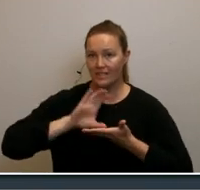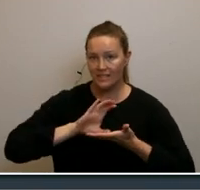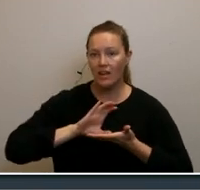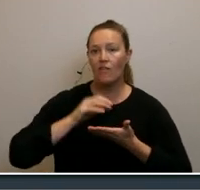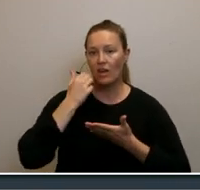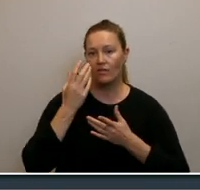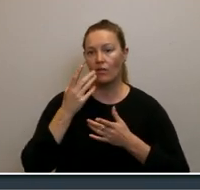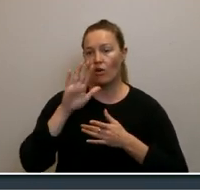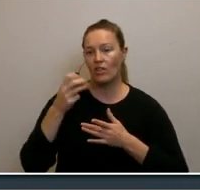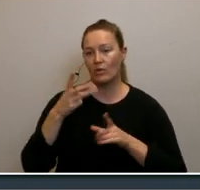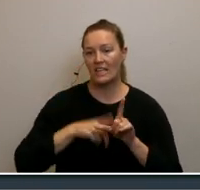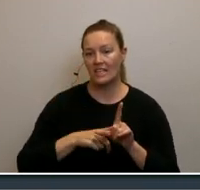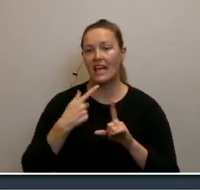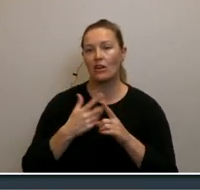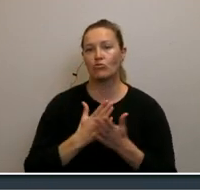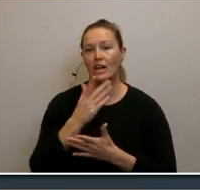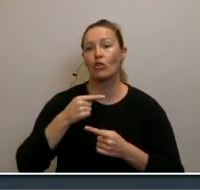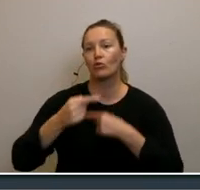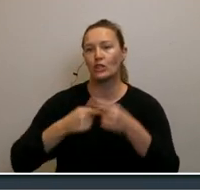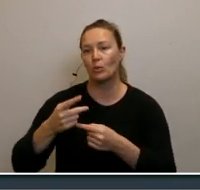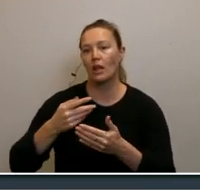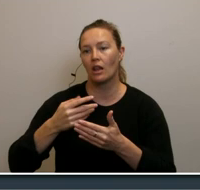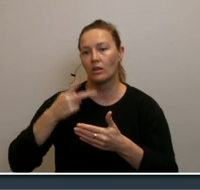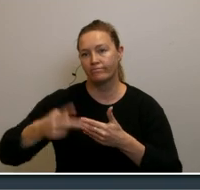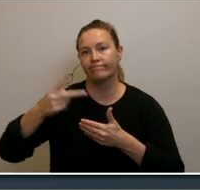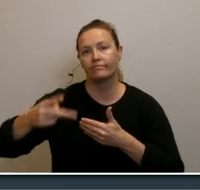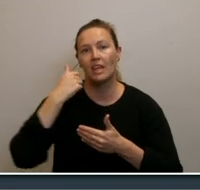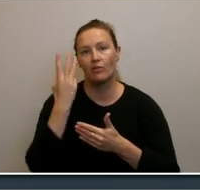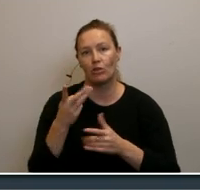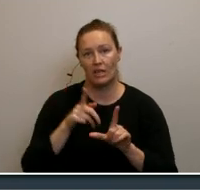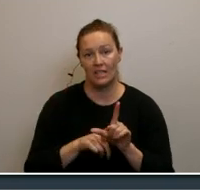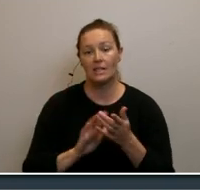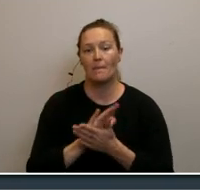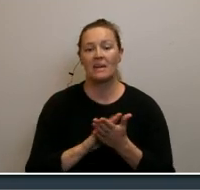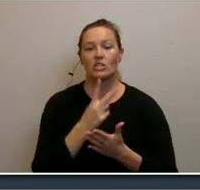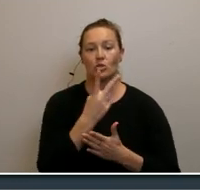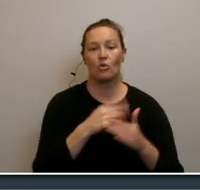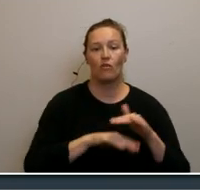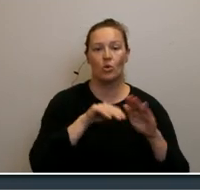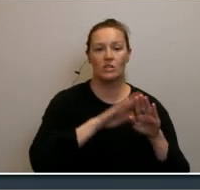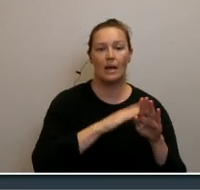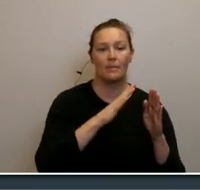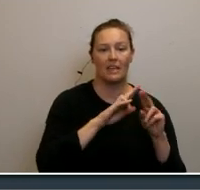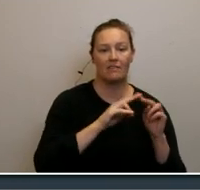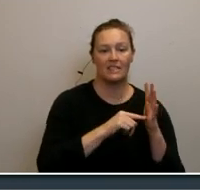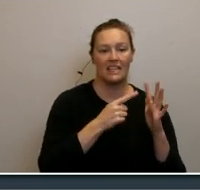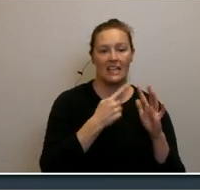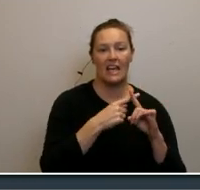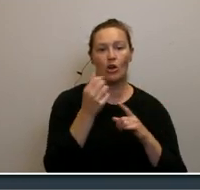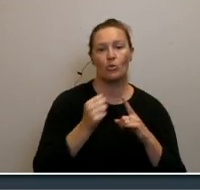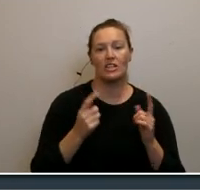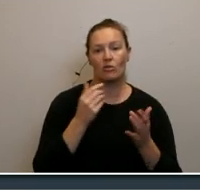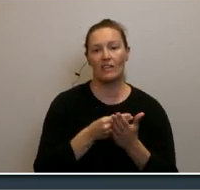right of renewal every 3 years. This would take into consideration two full-time FTEs and operational funding to support the